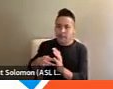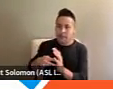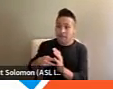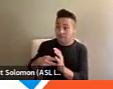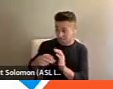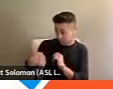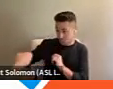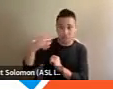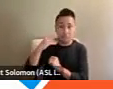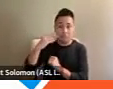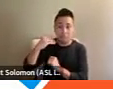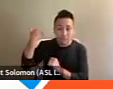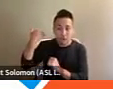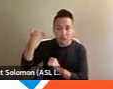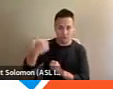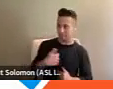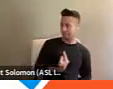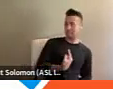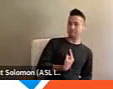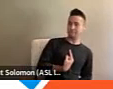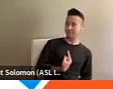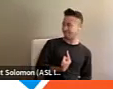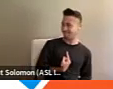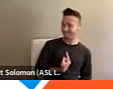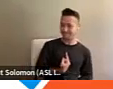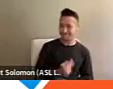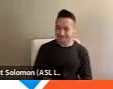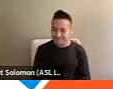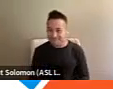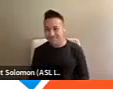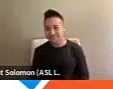Anybody? Or is it just me that's been in that boat?